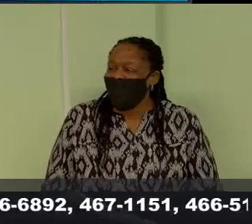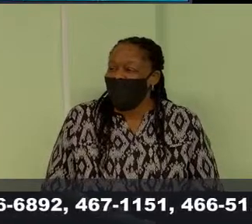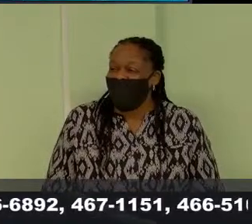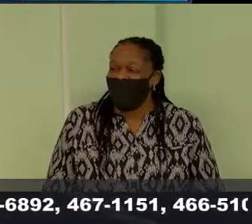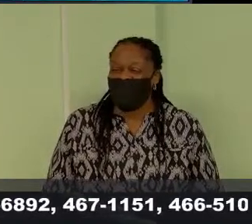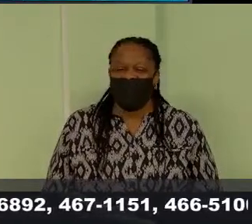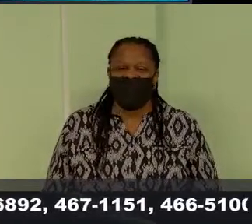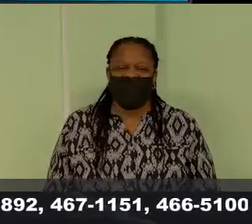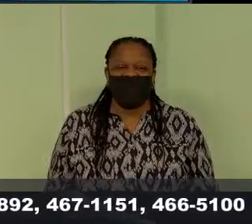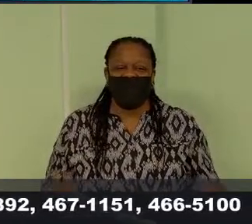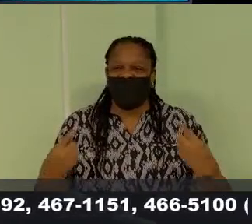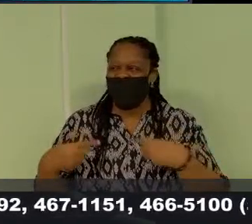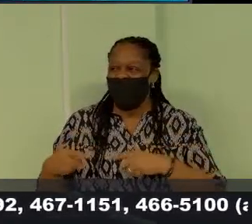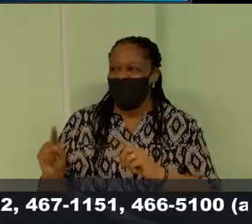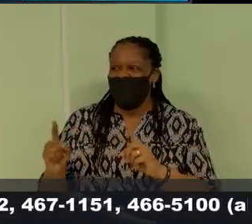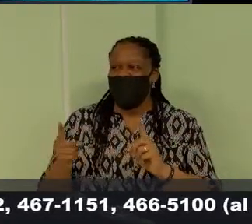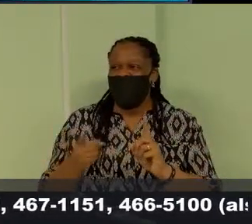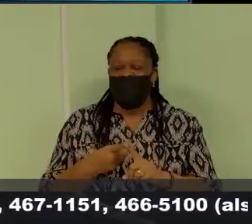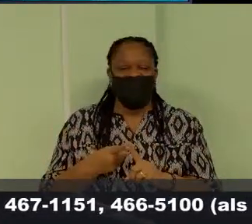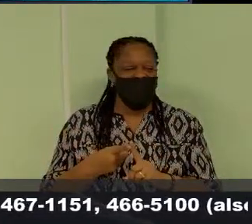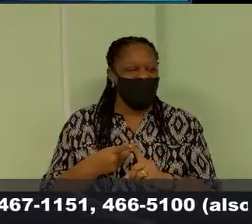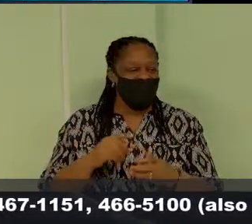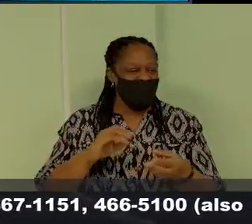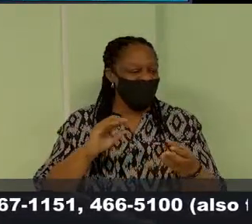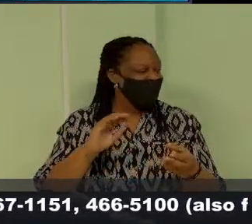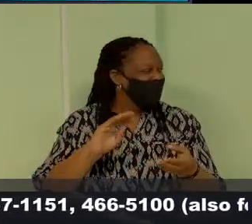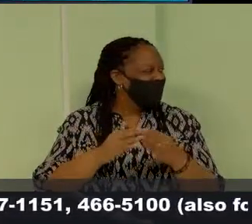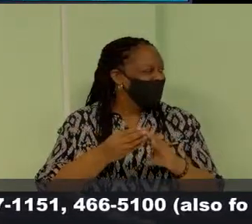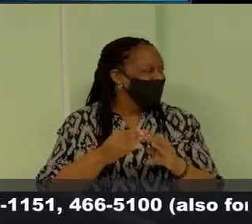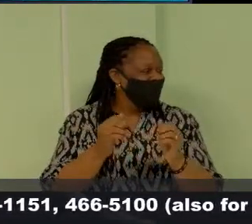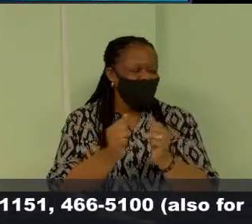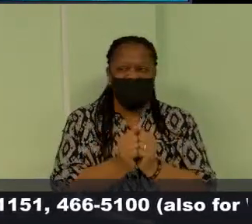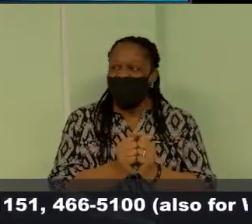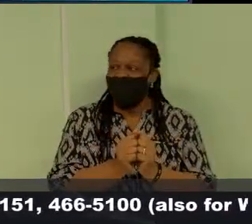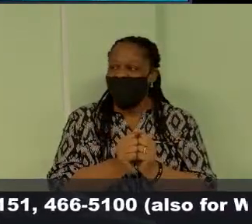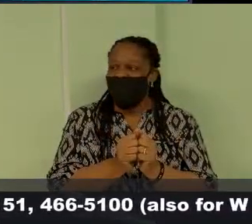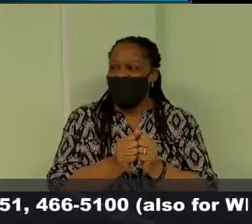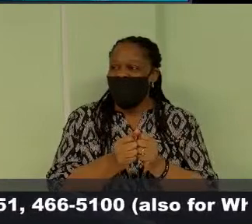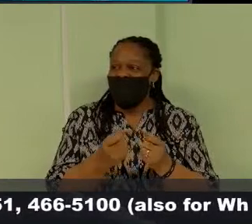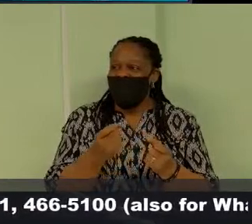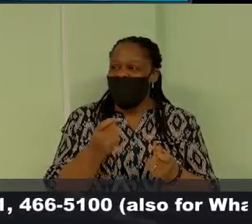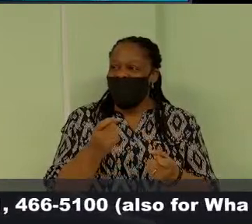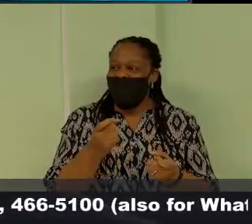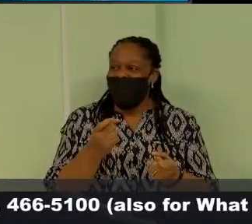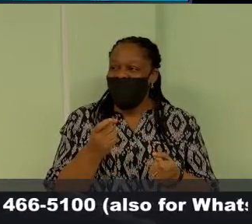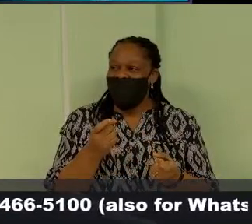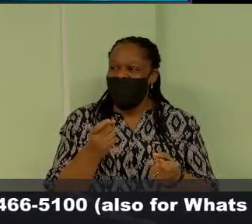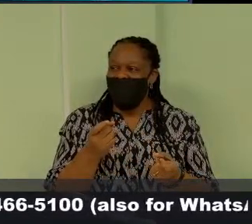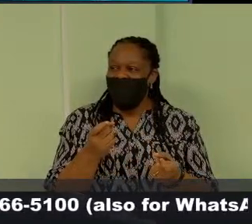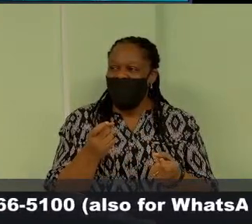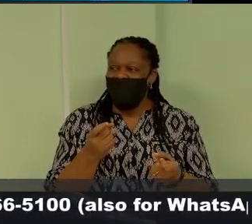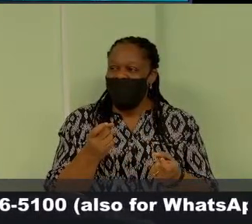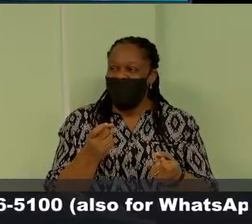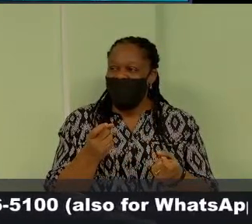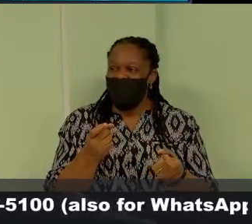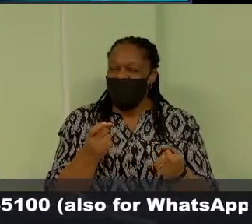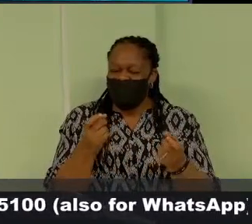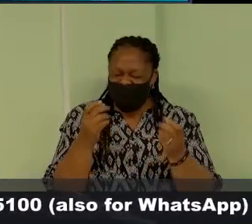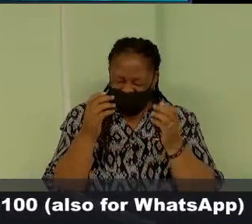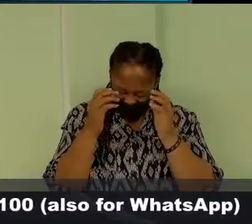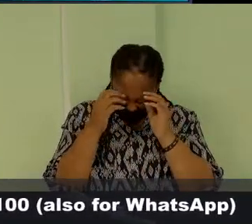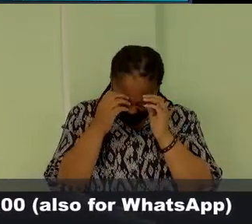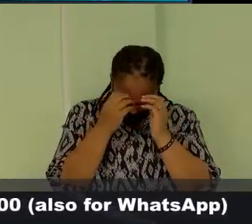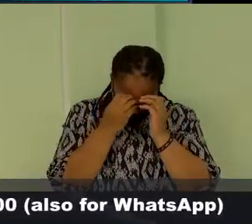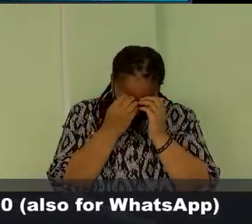was something written on it called Extreme. And we went down there to exercise. To my surprise, a number of other persons showed up, and he had some